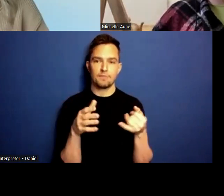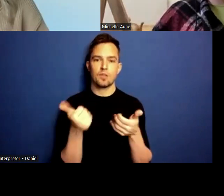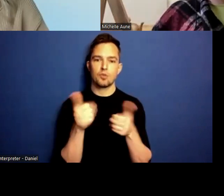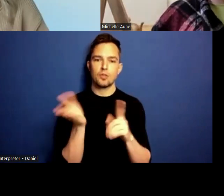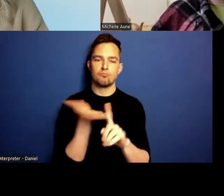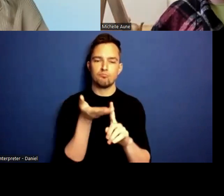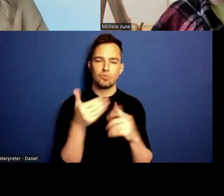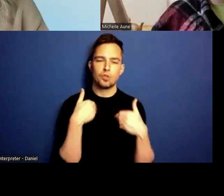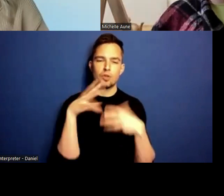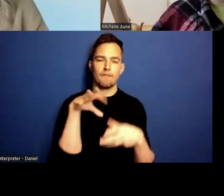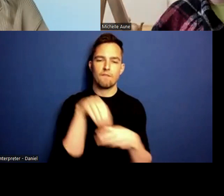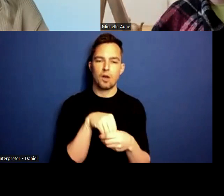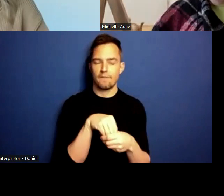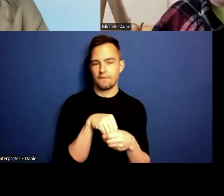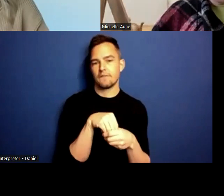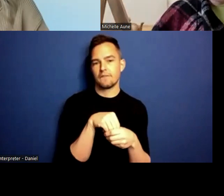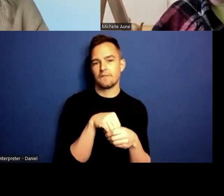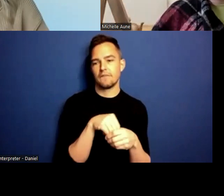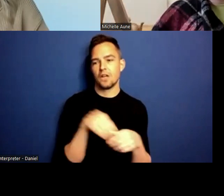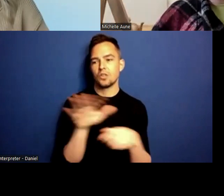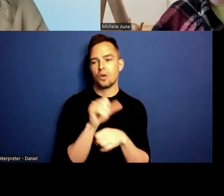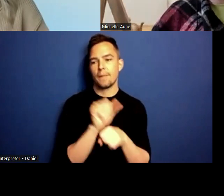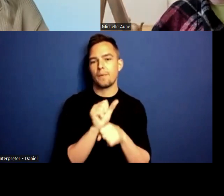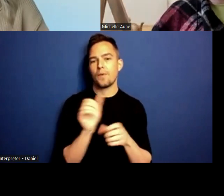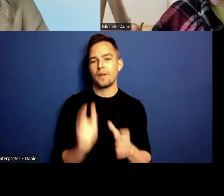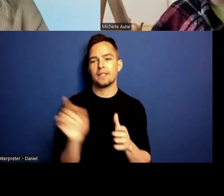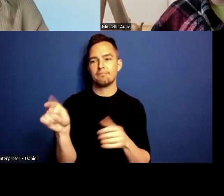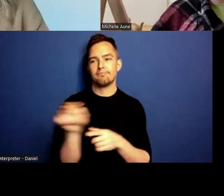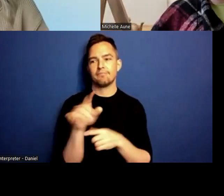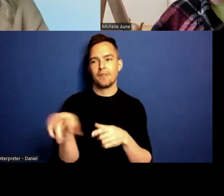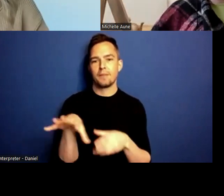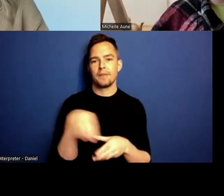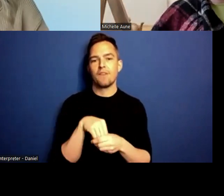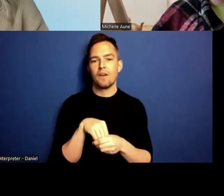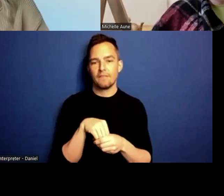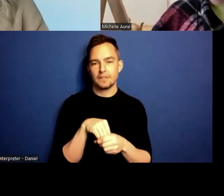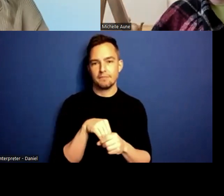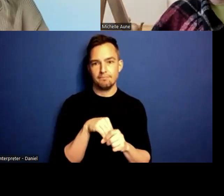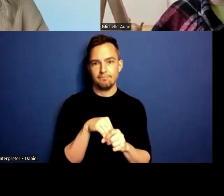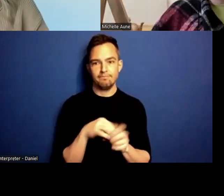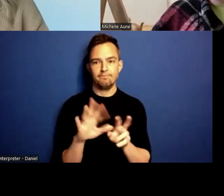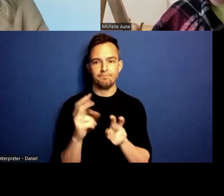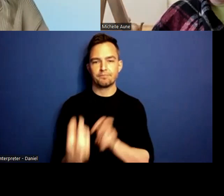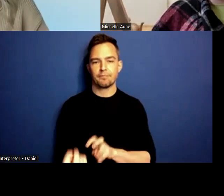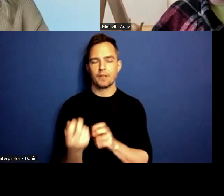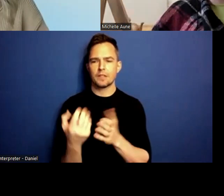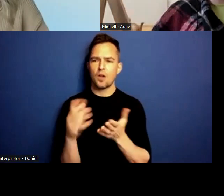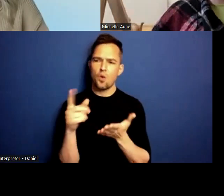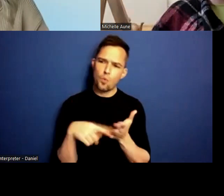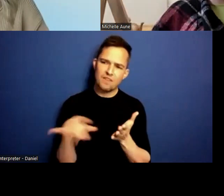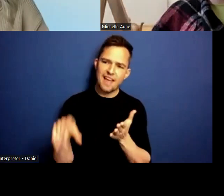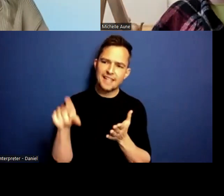It's getting, your employees involved to sit down and say, what is that